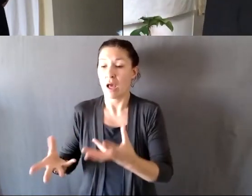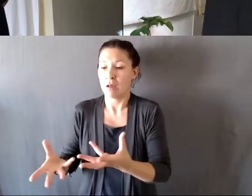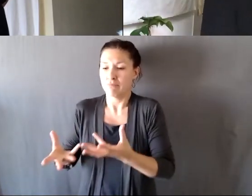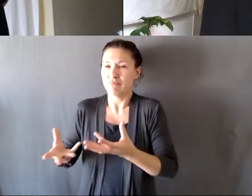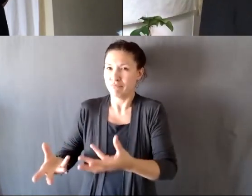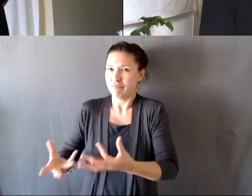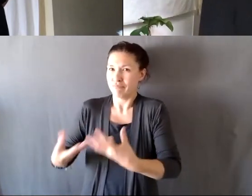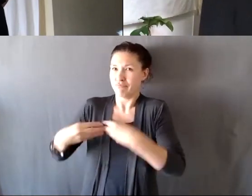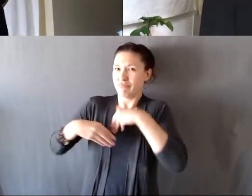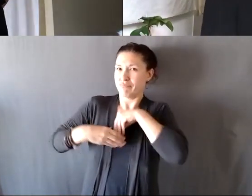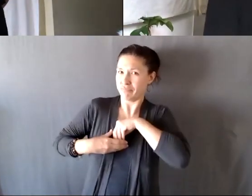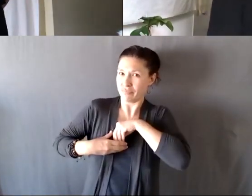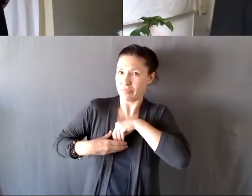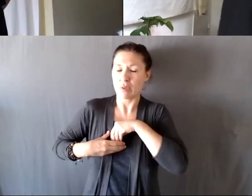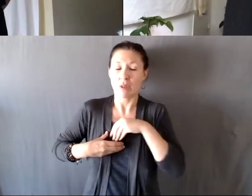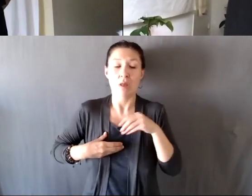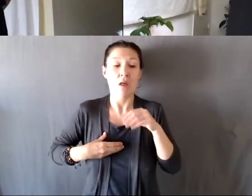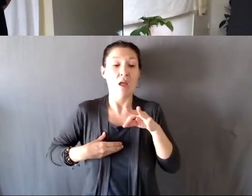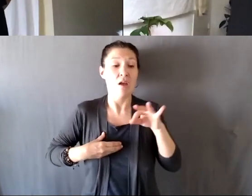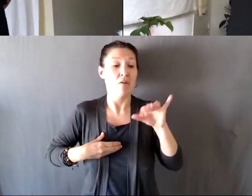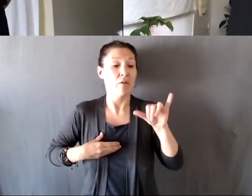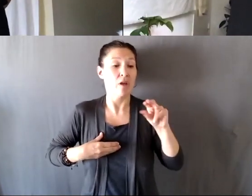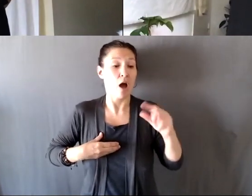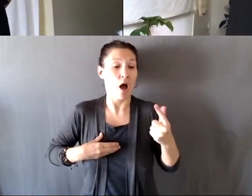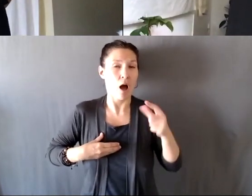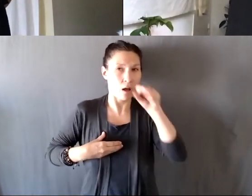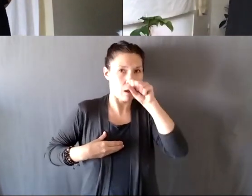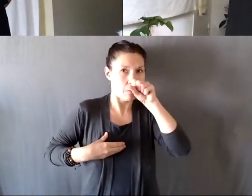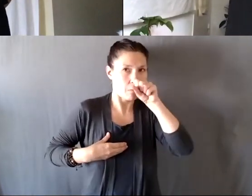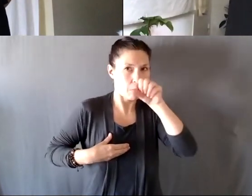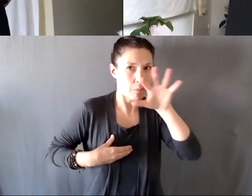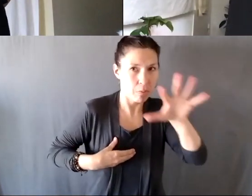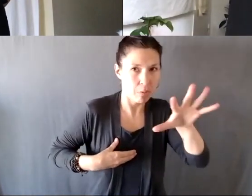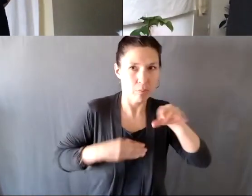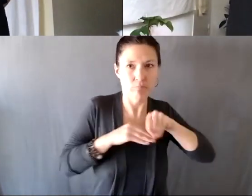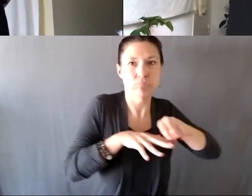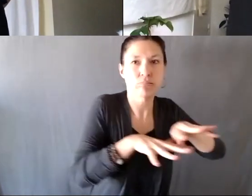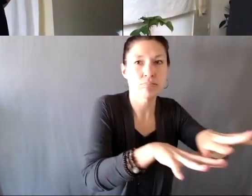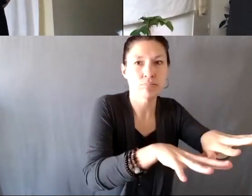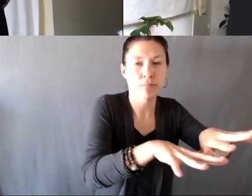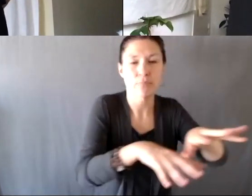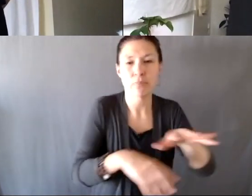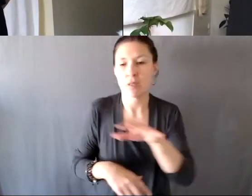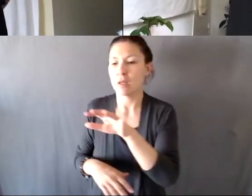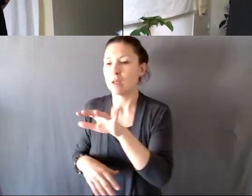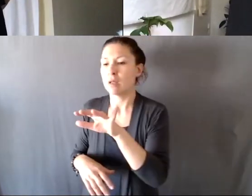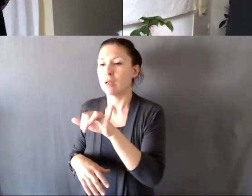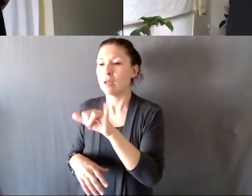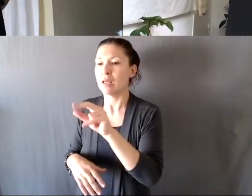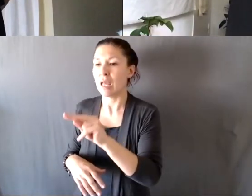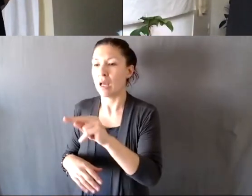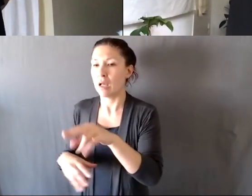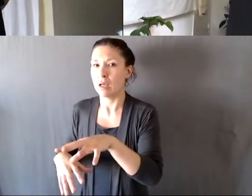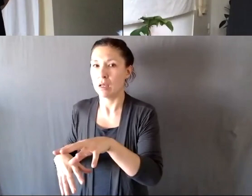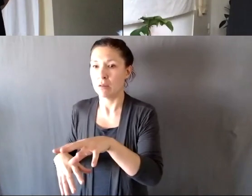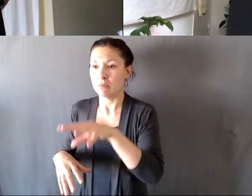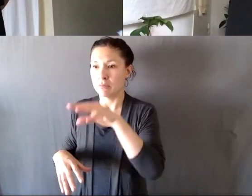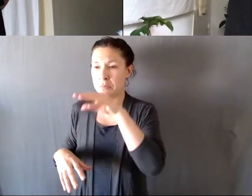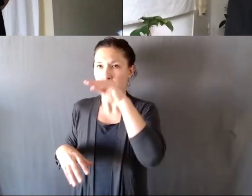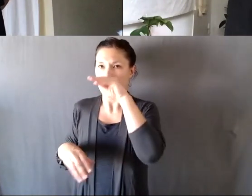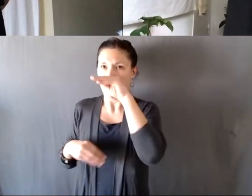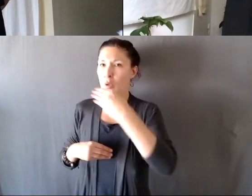exhale. So yin, breathing in, inhalation is cooling, exhaling, giving